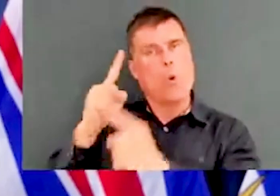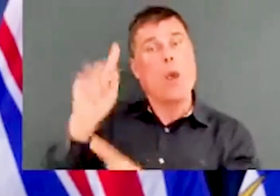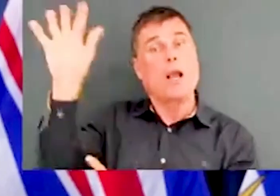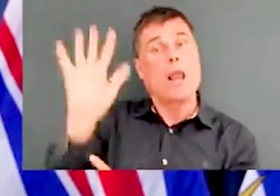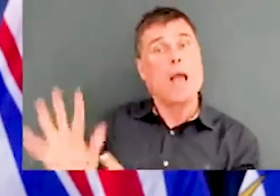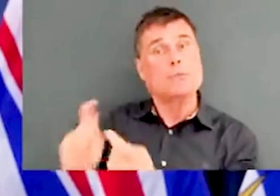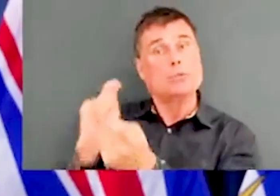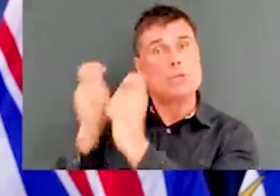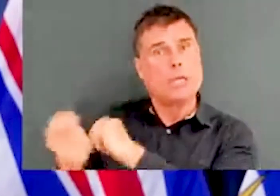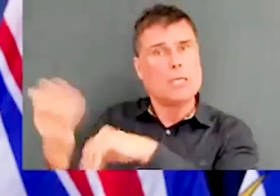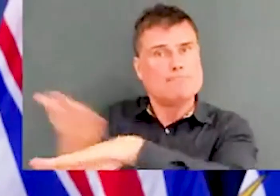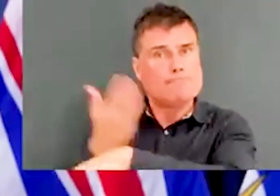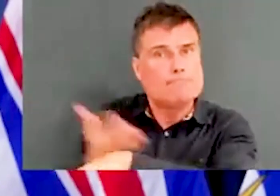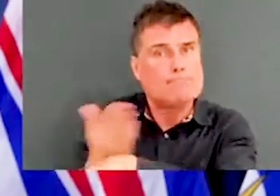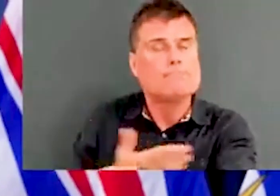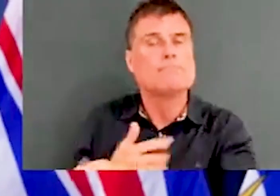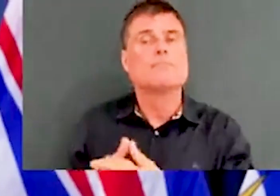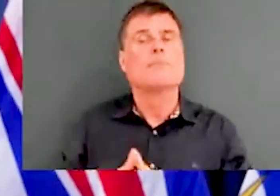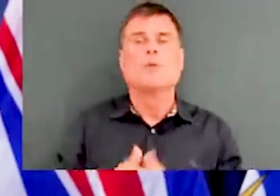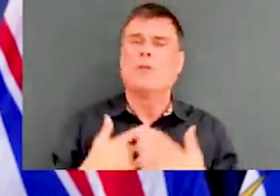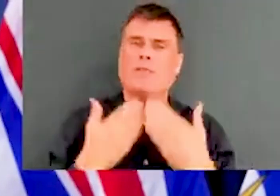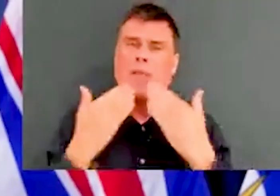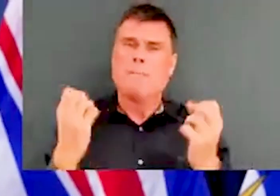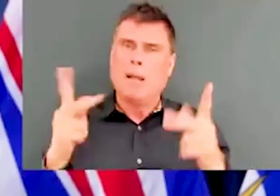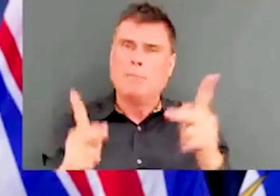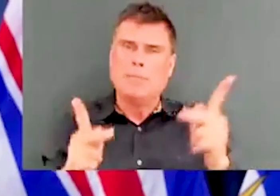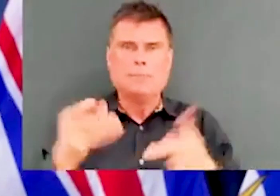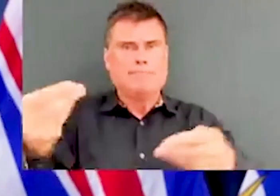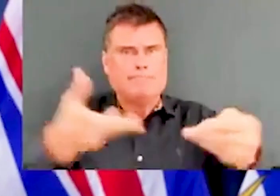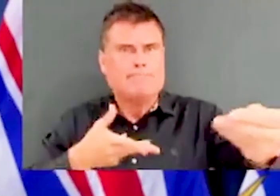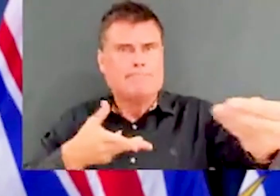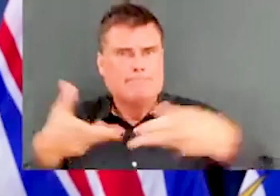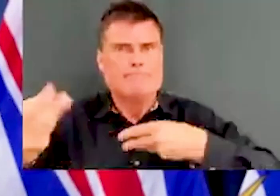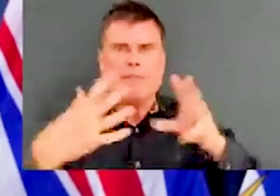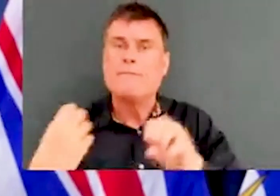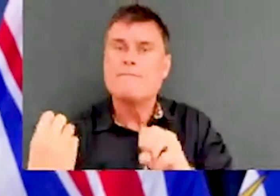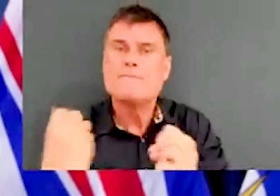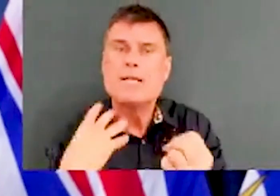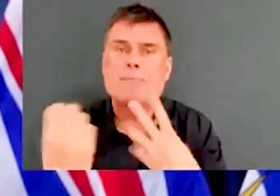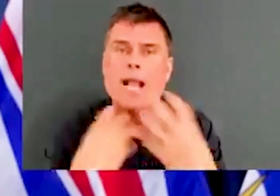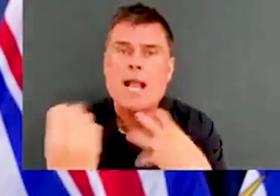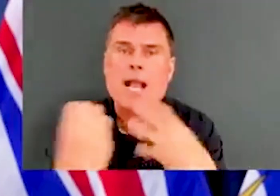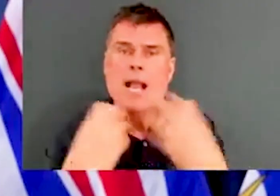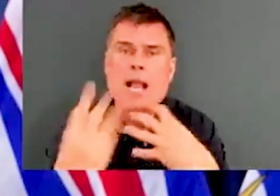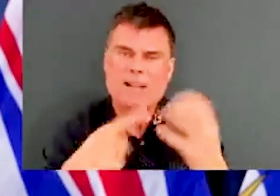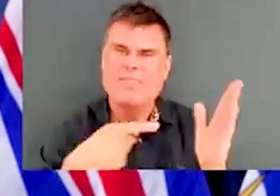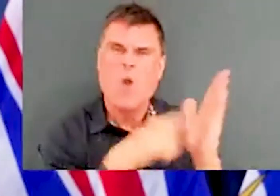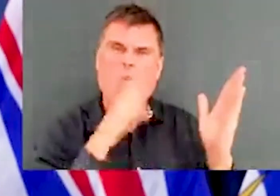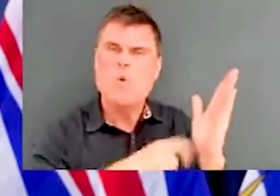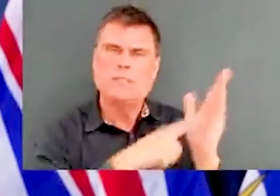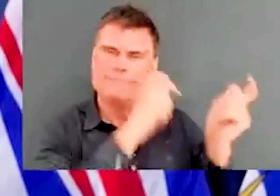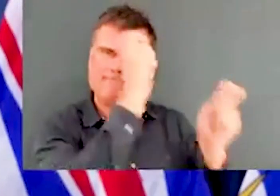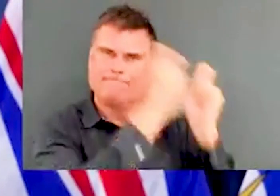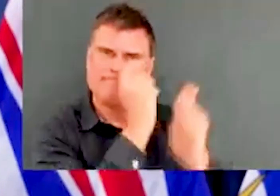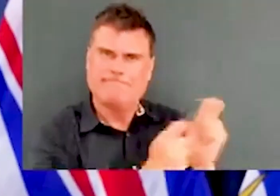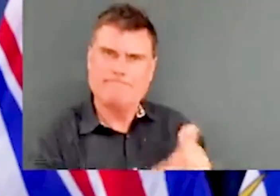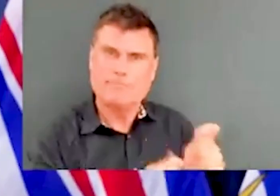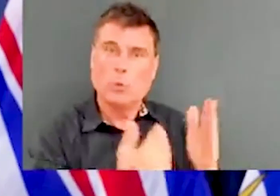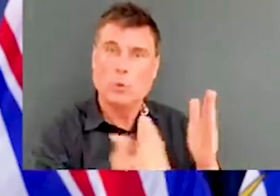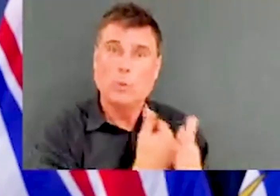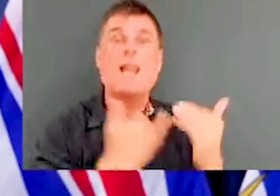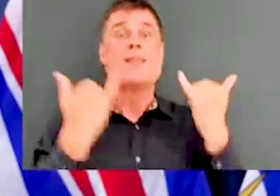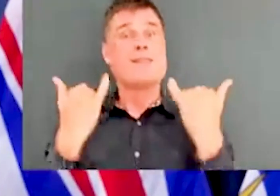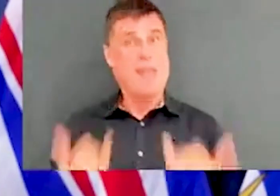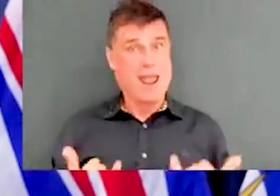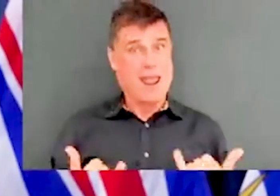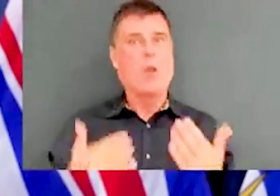forward. Today, we're delivering on what British Columbians have asked for. We are eliminating oil and gas incentive